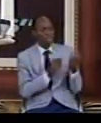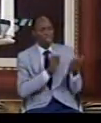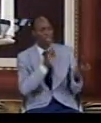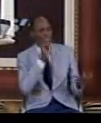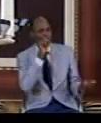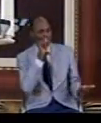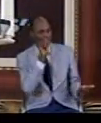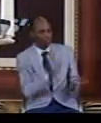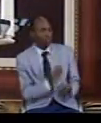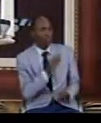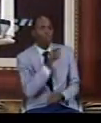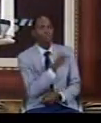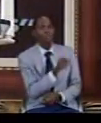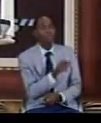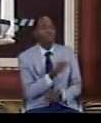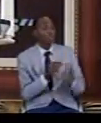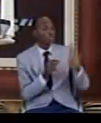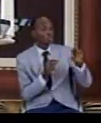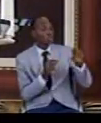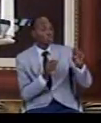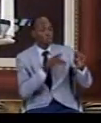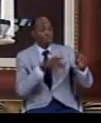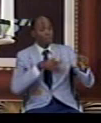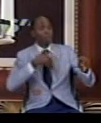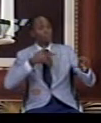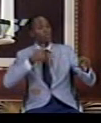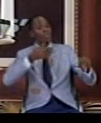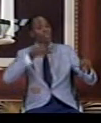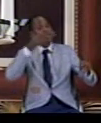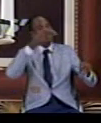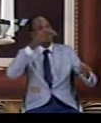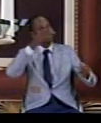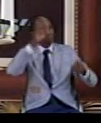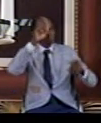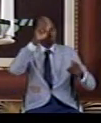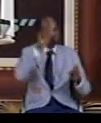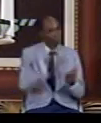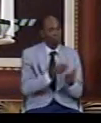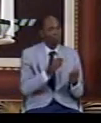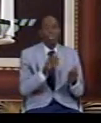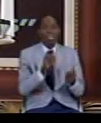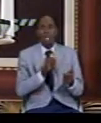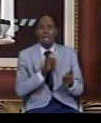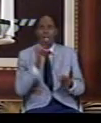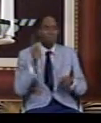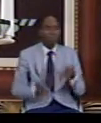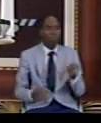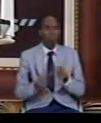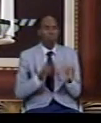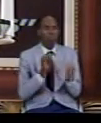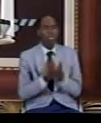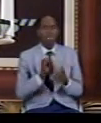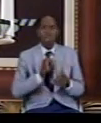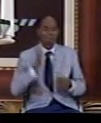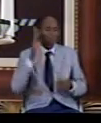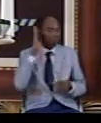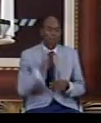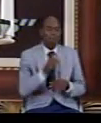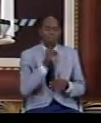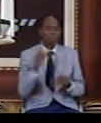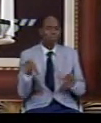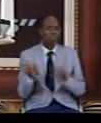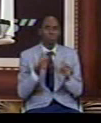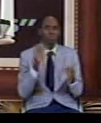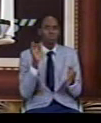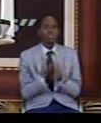no. You cut down the power of self. You say, I can't do that, I won't do that. You cut down the power of